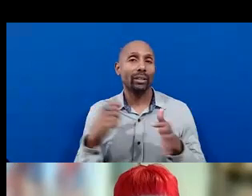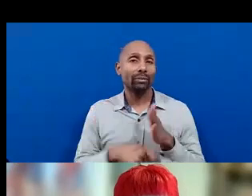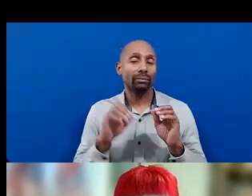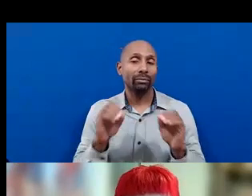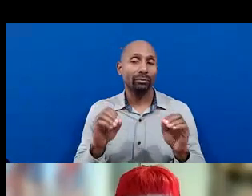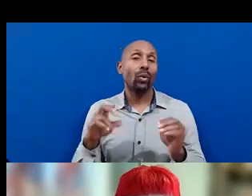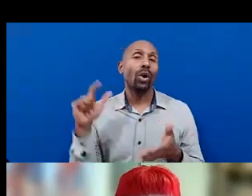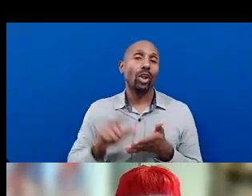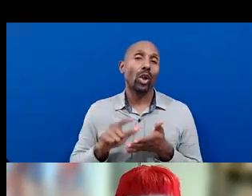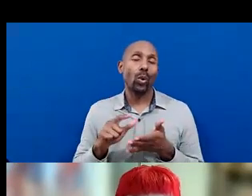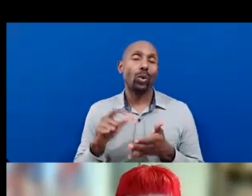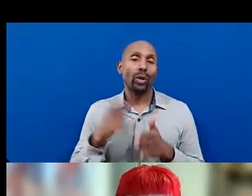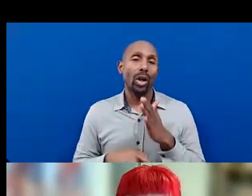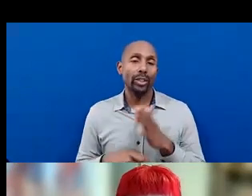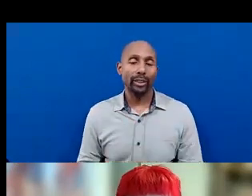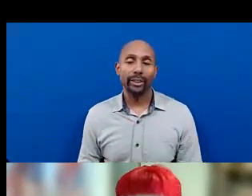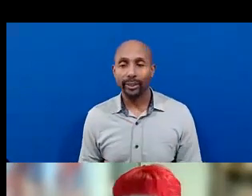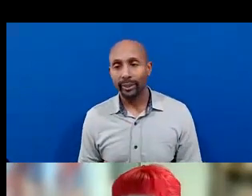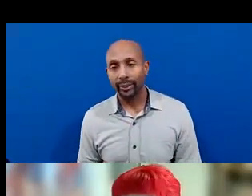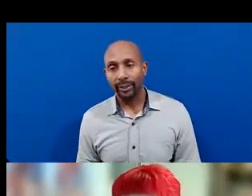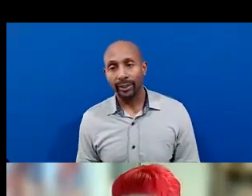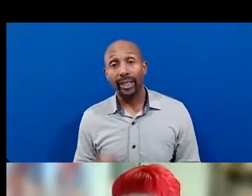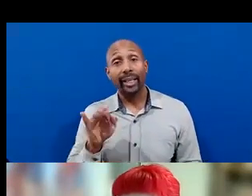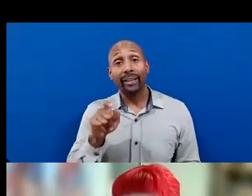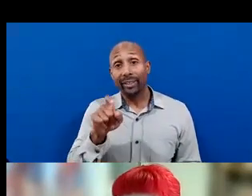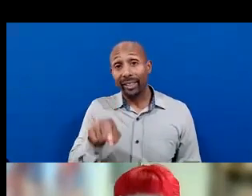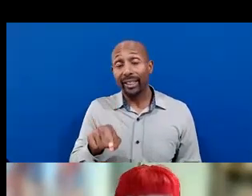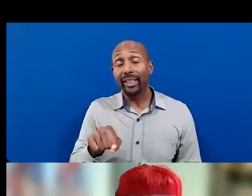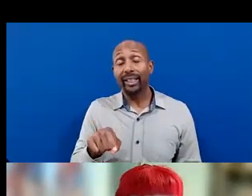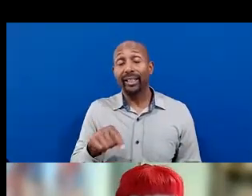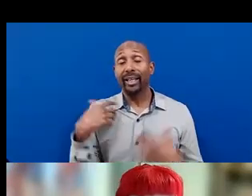cost. So if you need a healthcare provider,